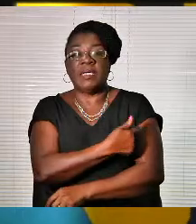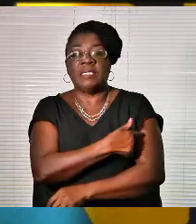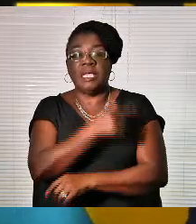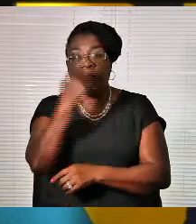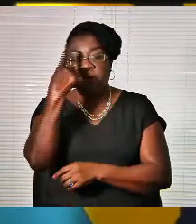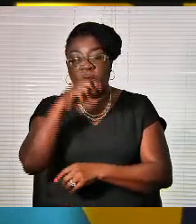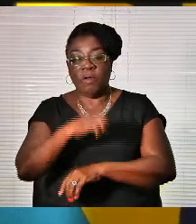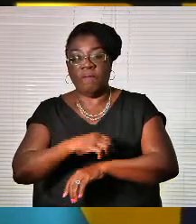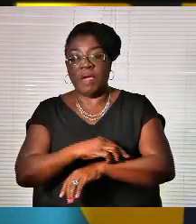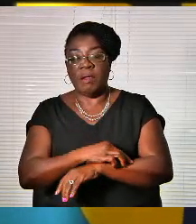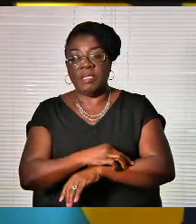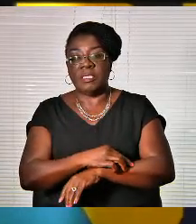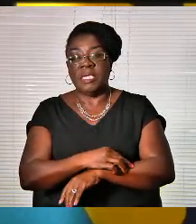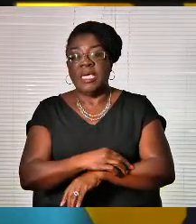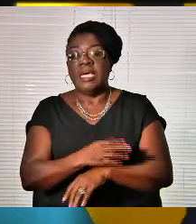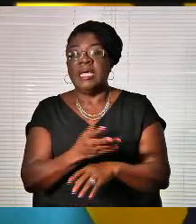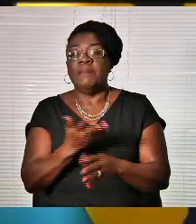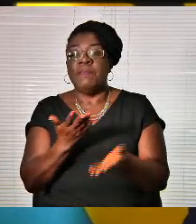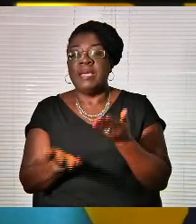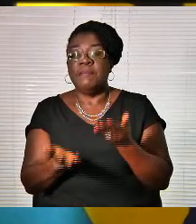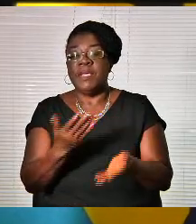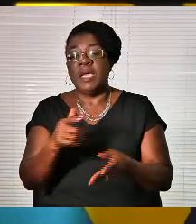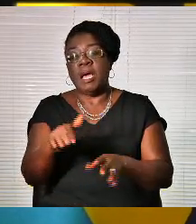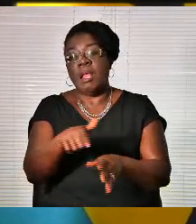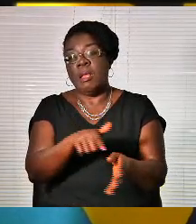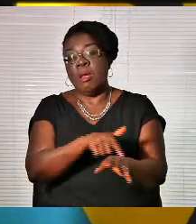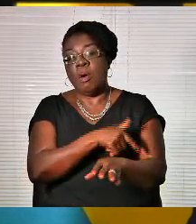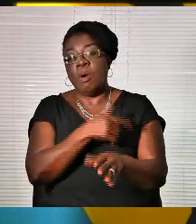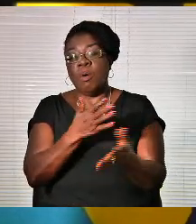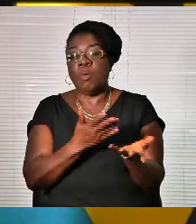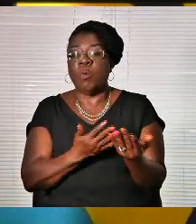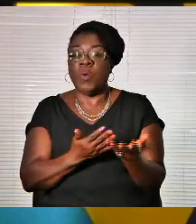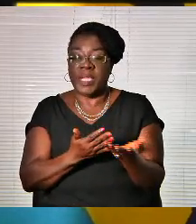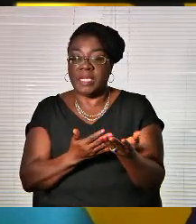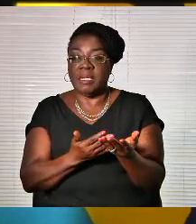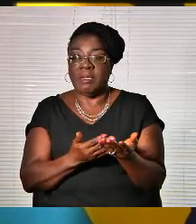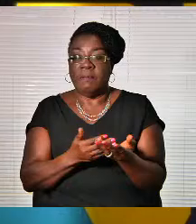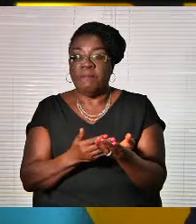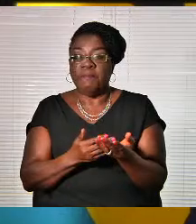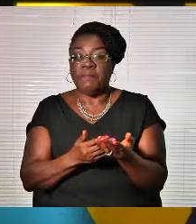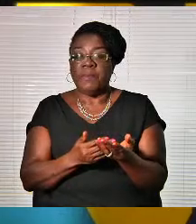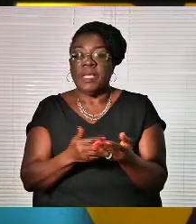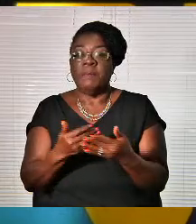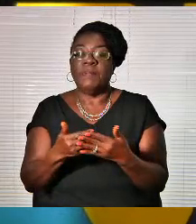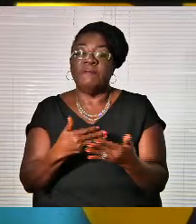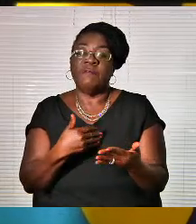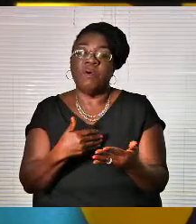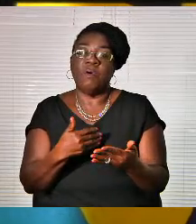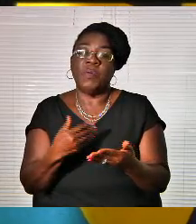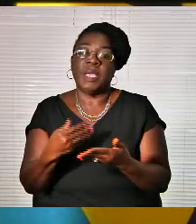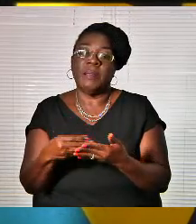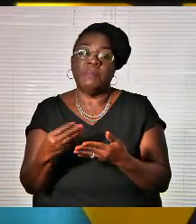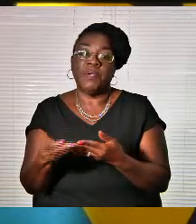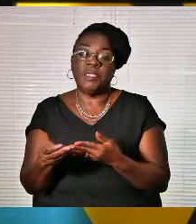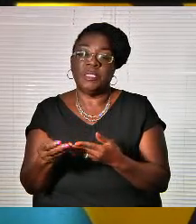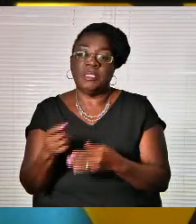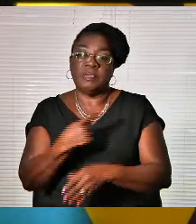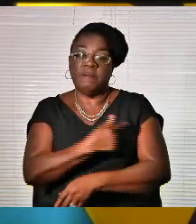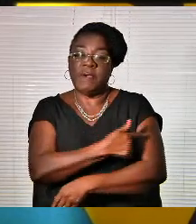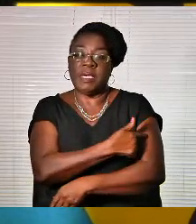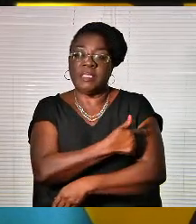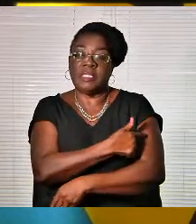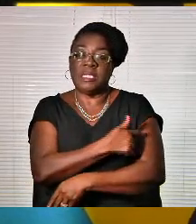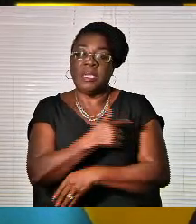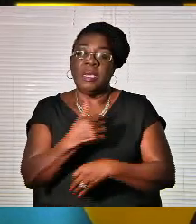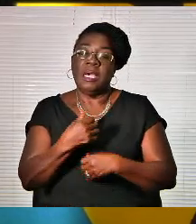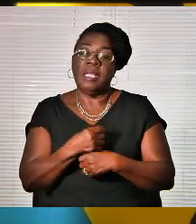long and deep, have the capacity to be able to purchase upfront more so. But the World Health Organization is